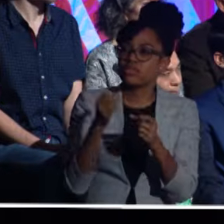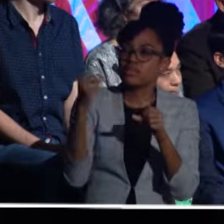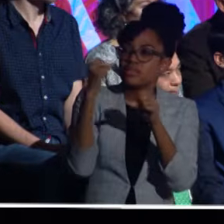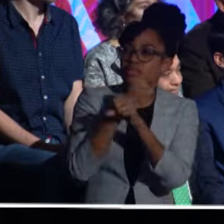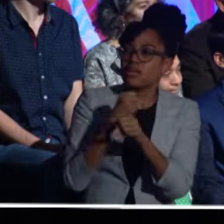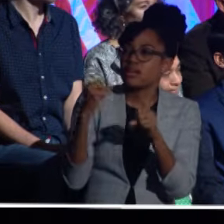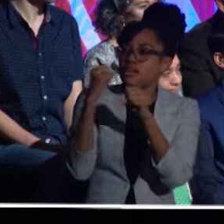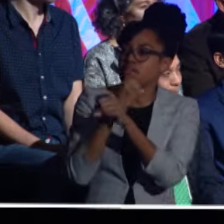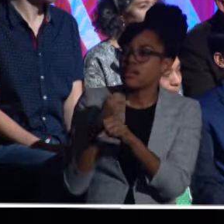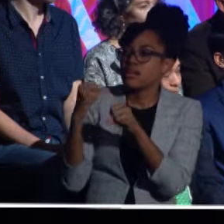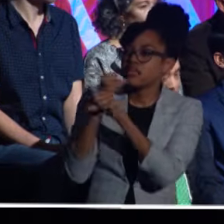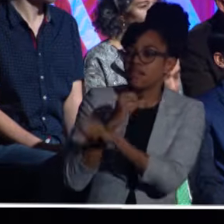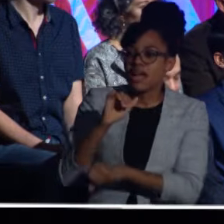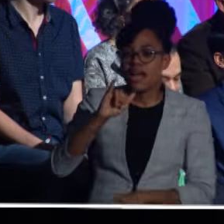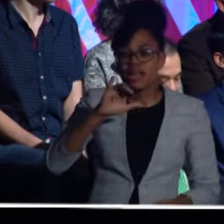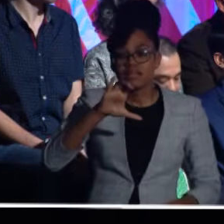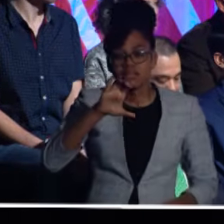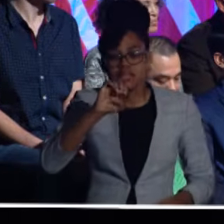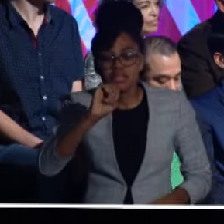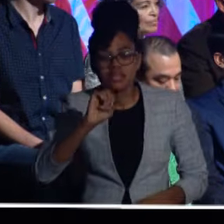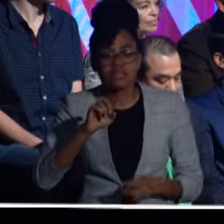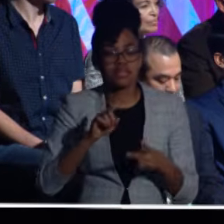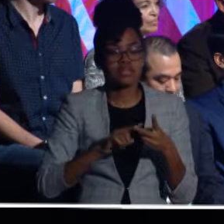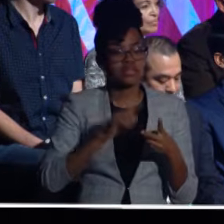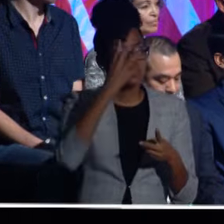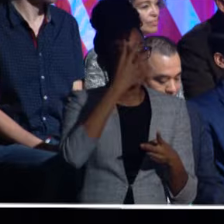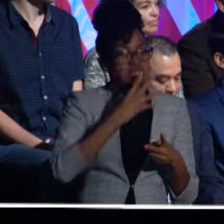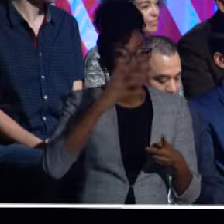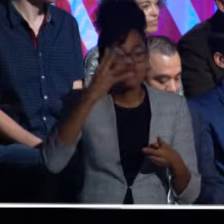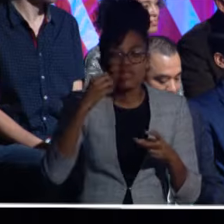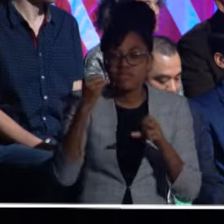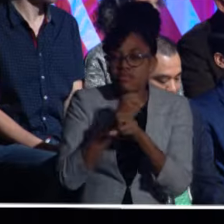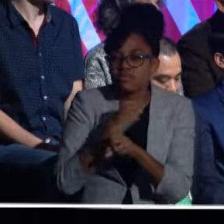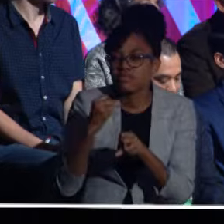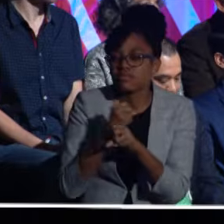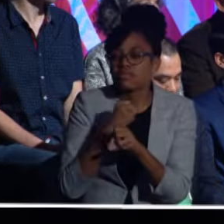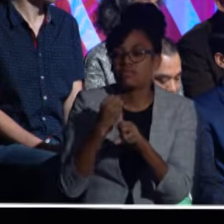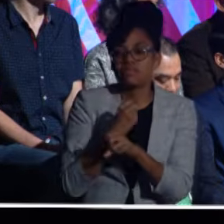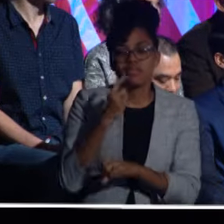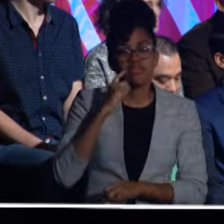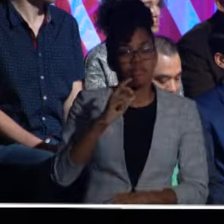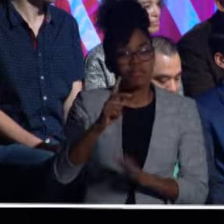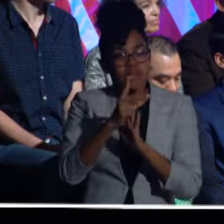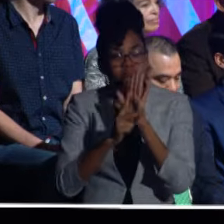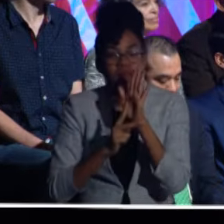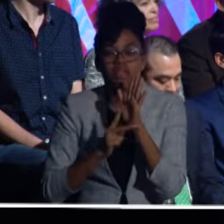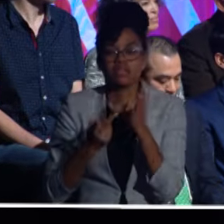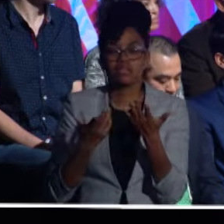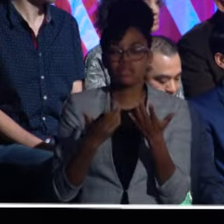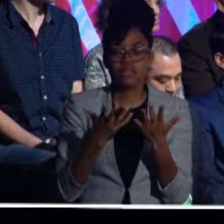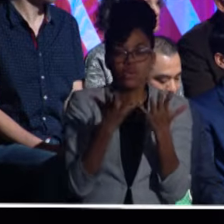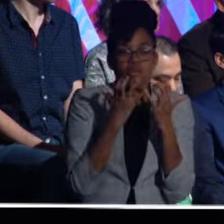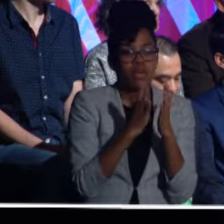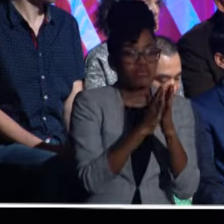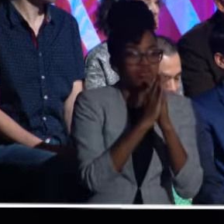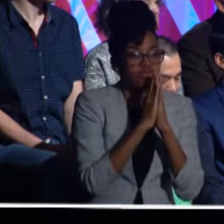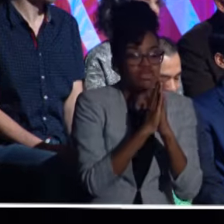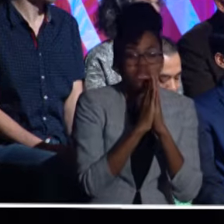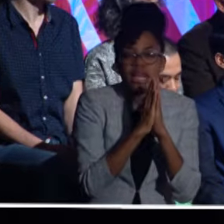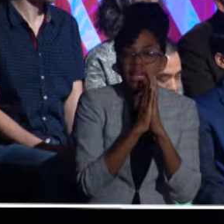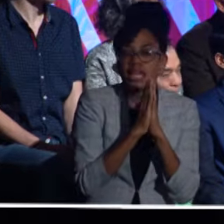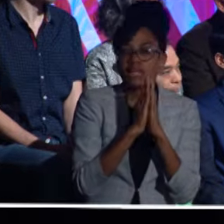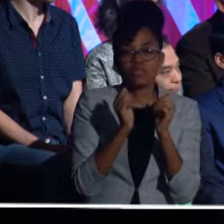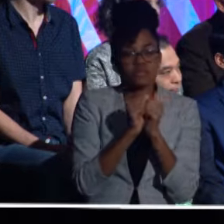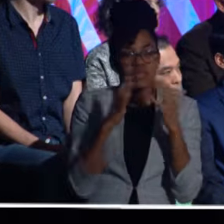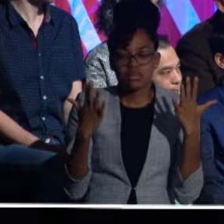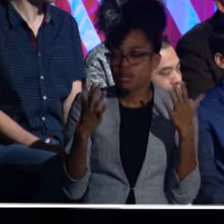housing, or our Muslim, Jewish, and Sikh residents asking if they can simply pray in peace, we trust that you will